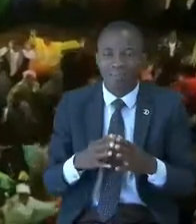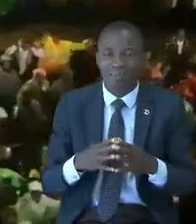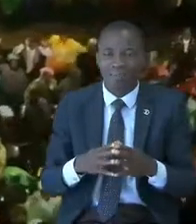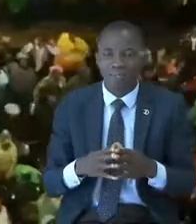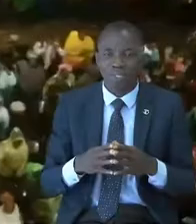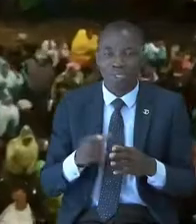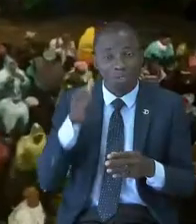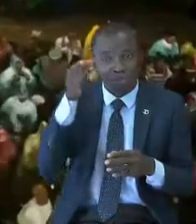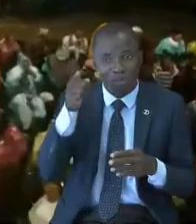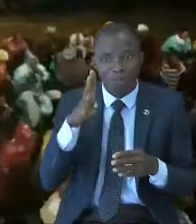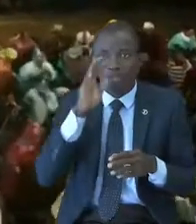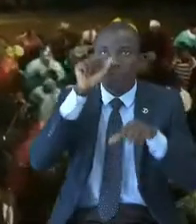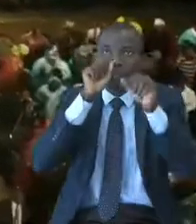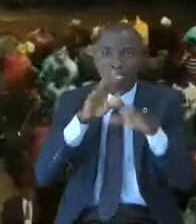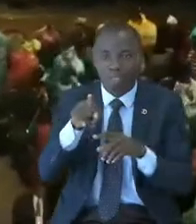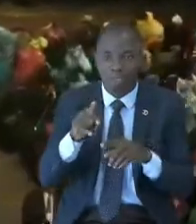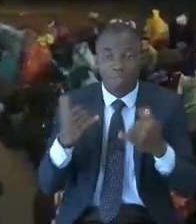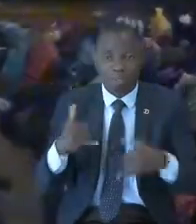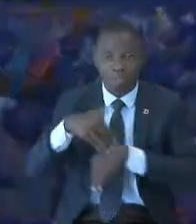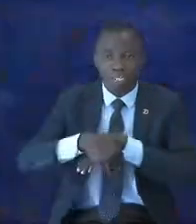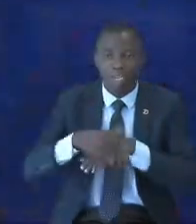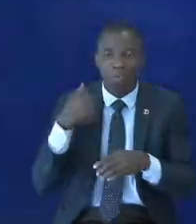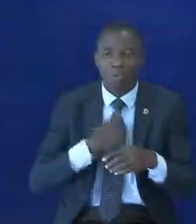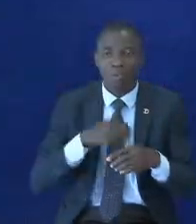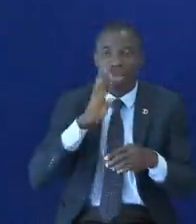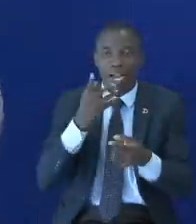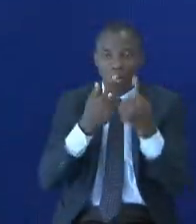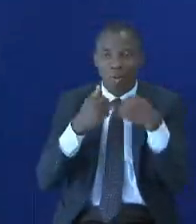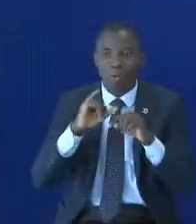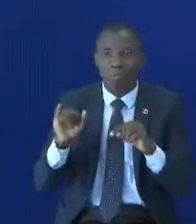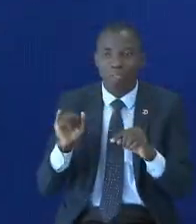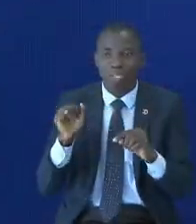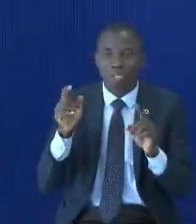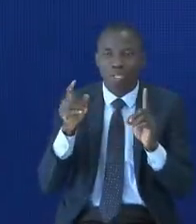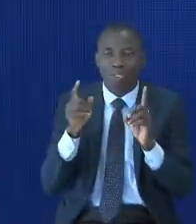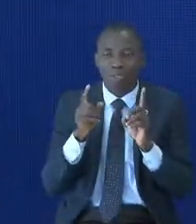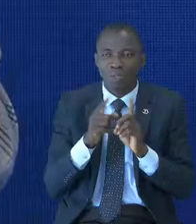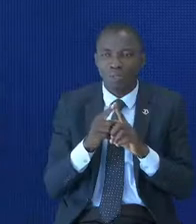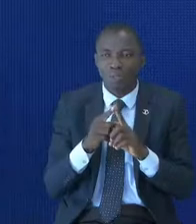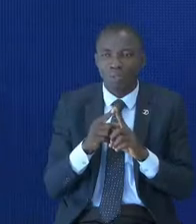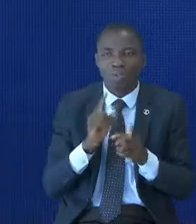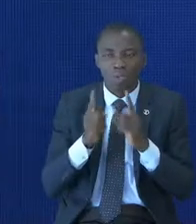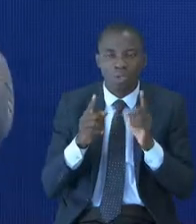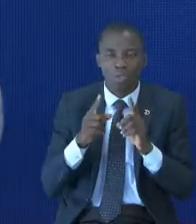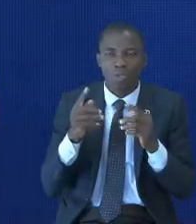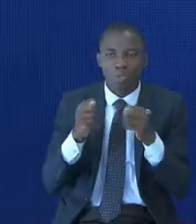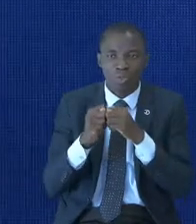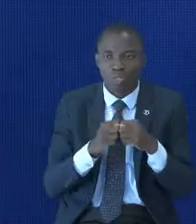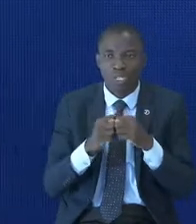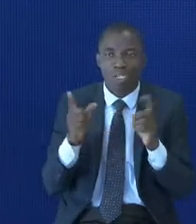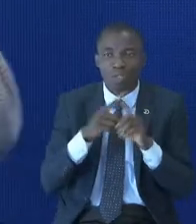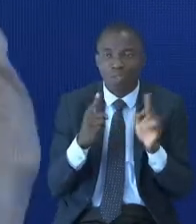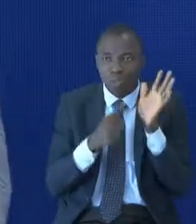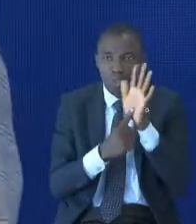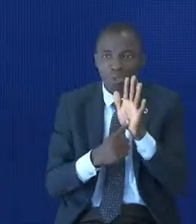God bless you. Tonight, we're coming to talk together and then to